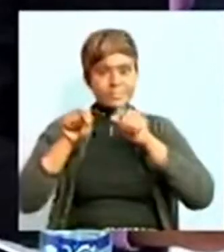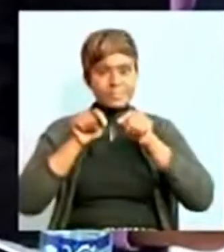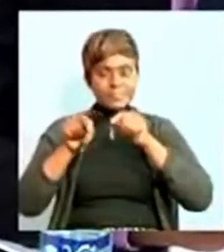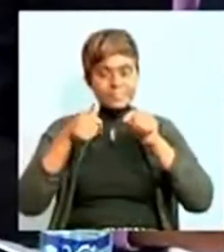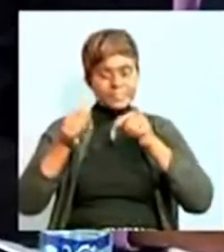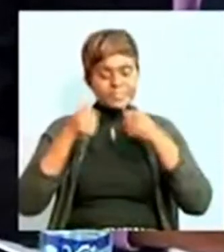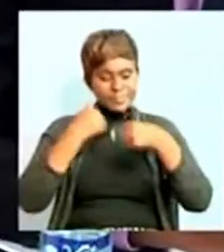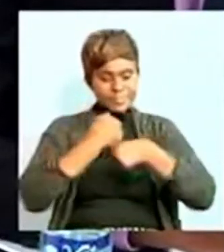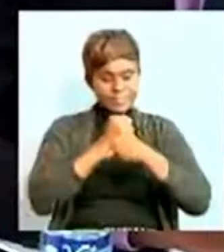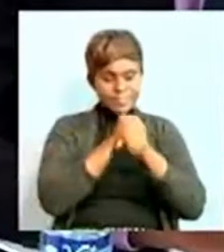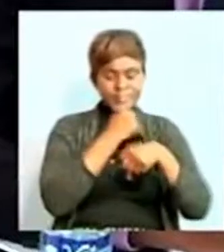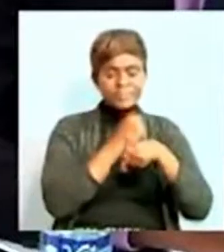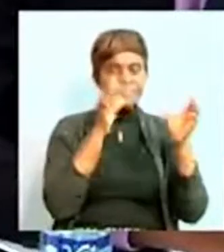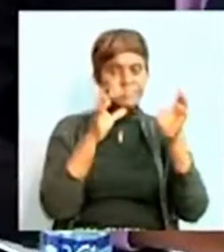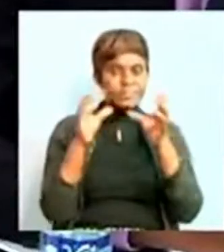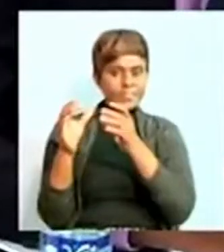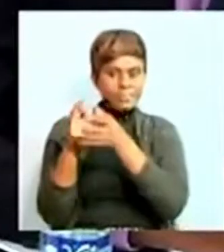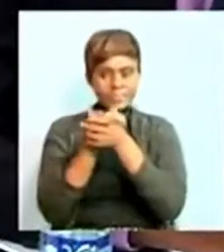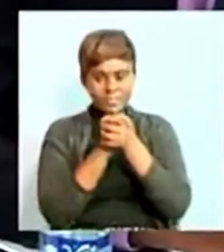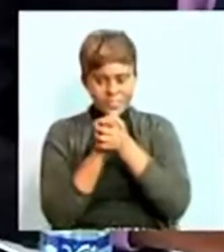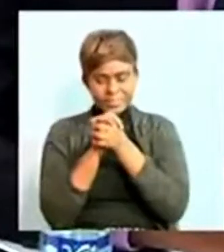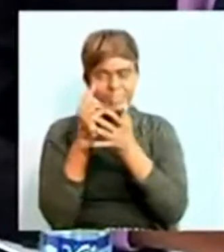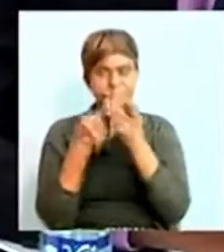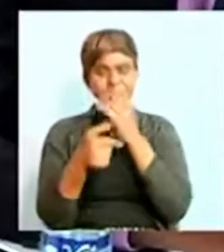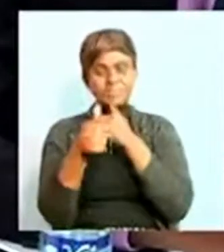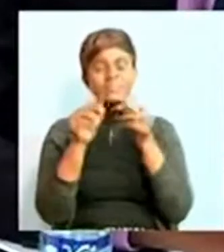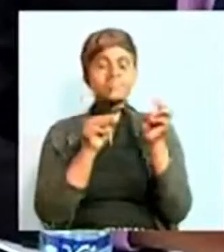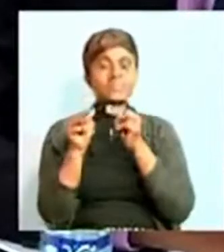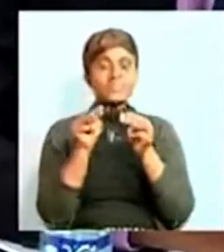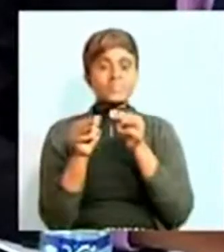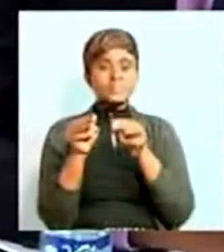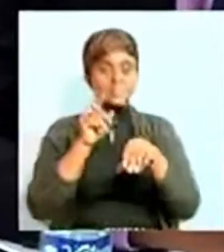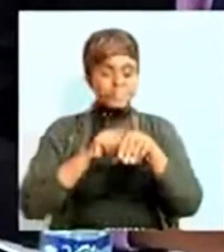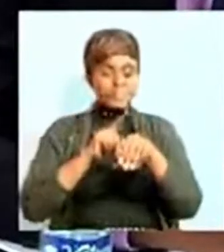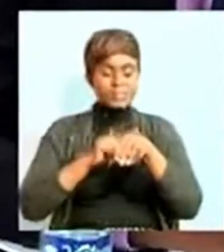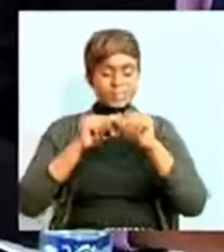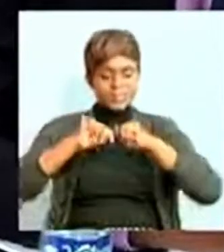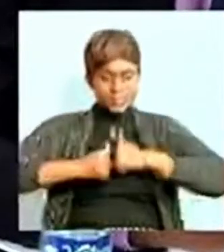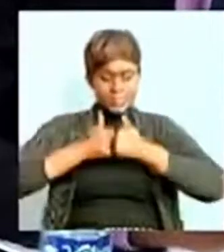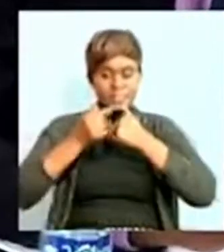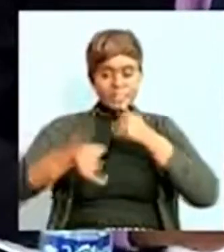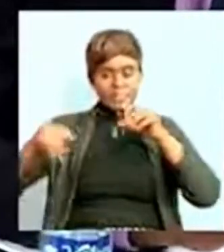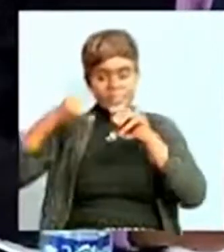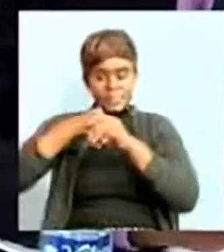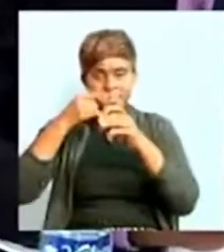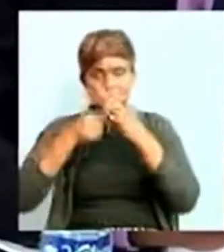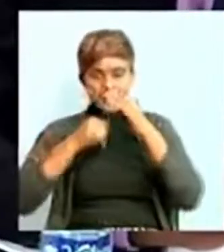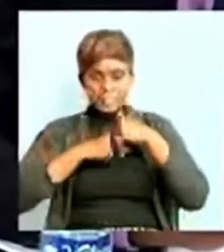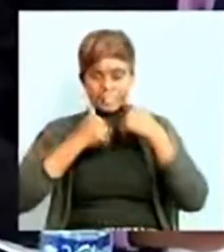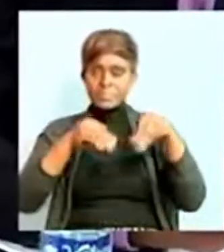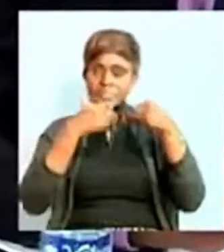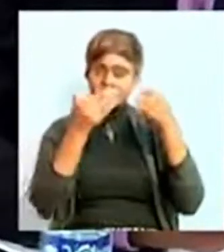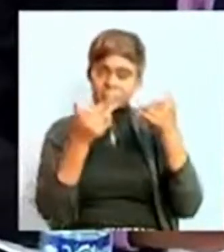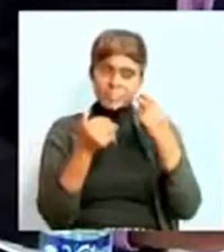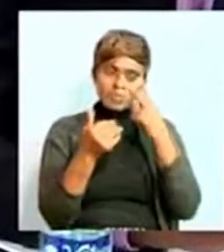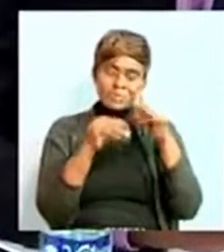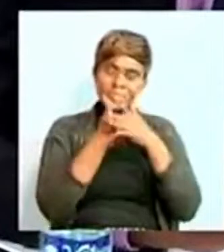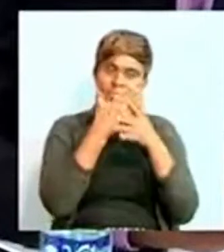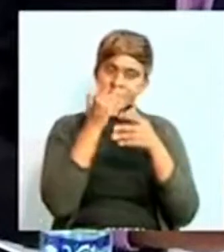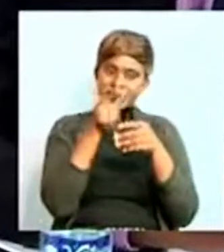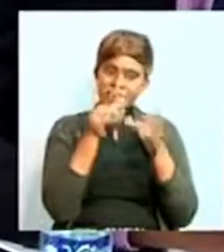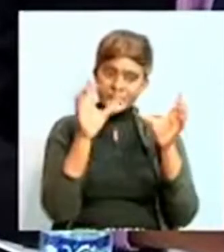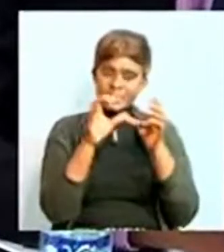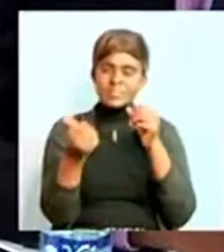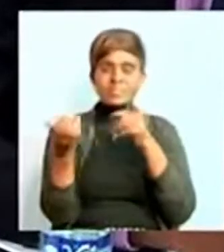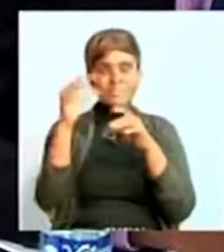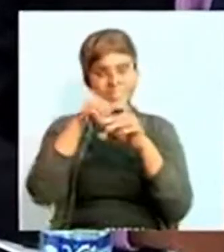up committees called cooperatives that were managing. So at the time that the engagement that we provided is to see how best council will now come